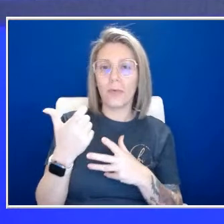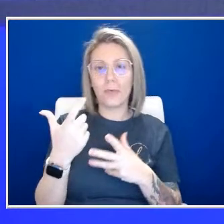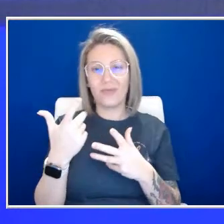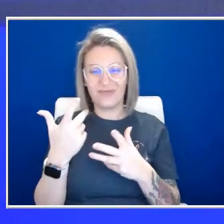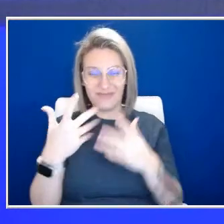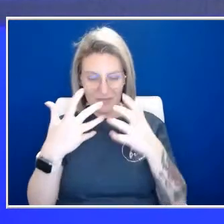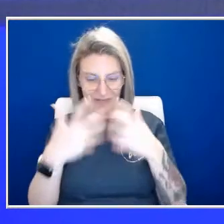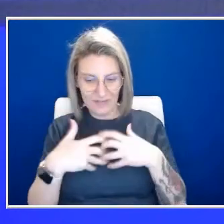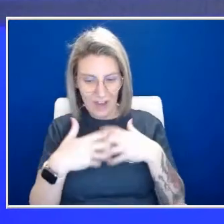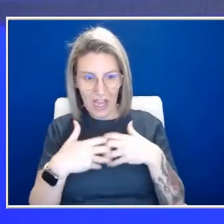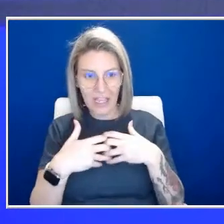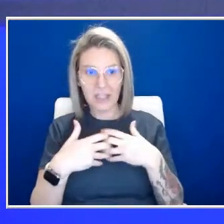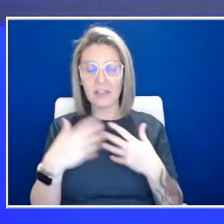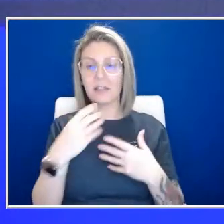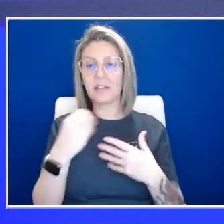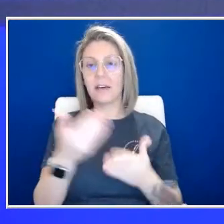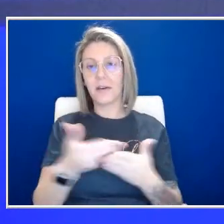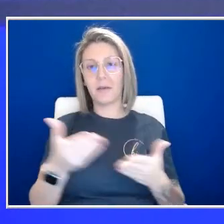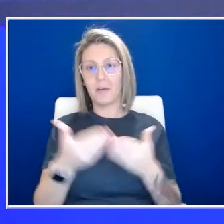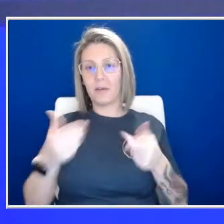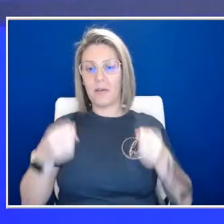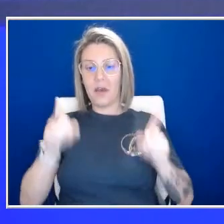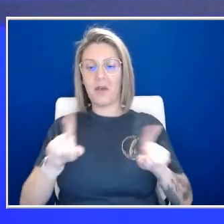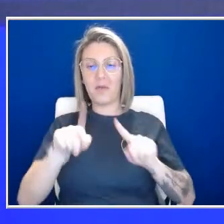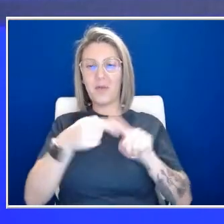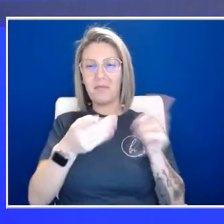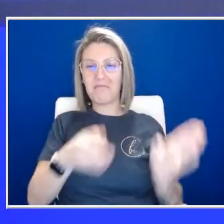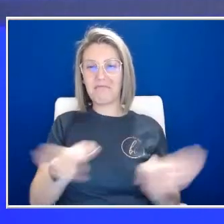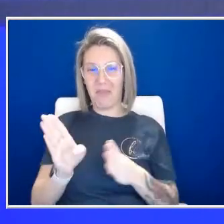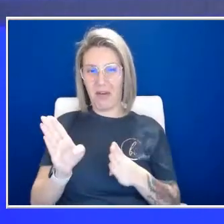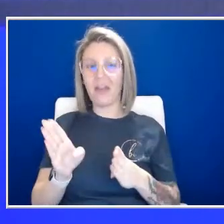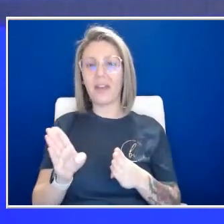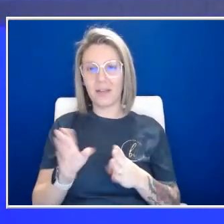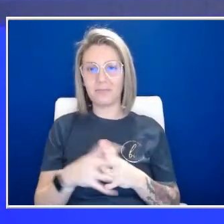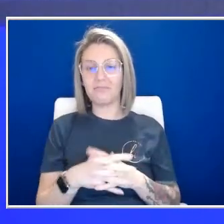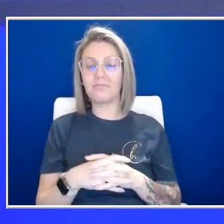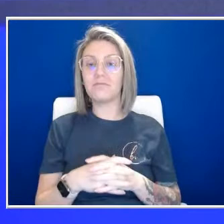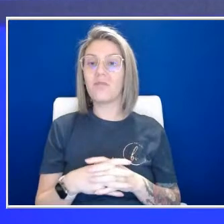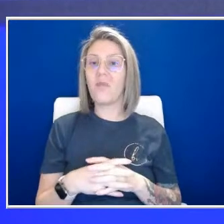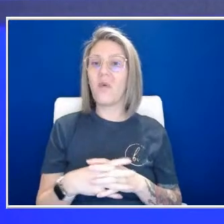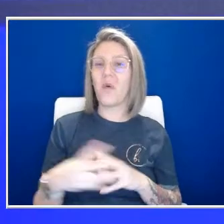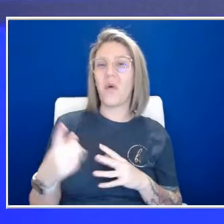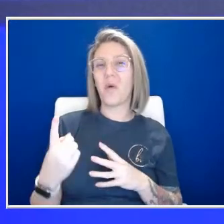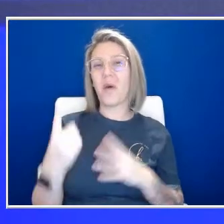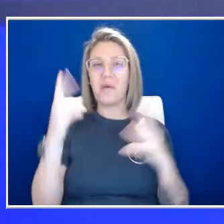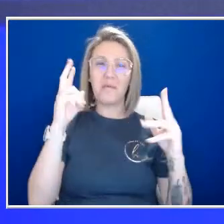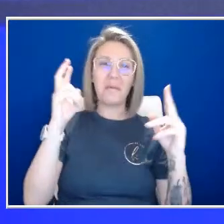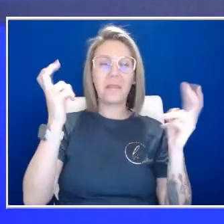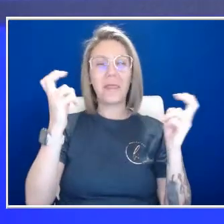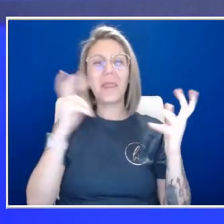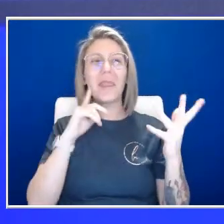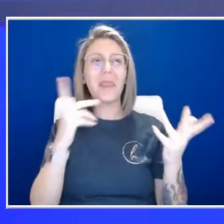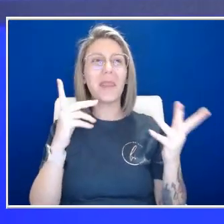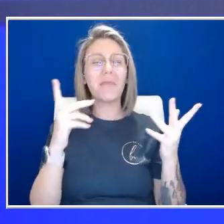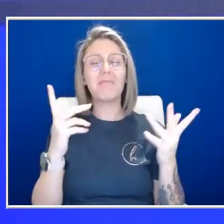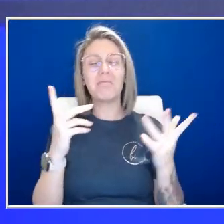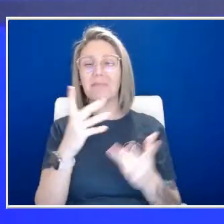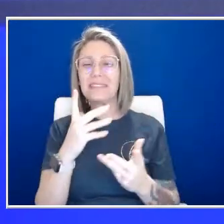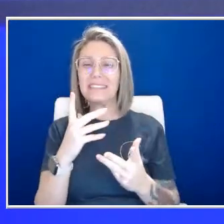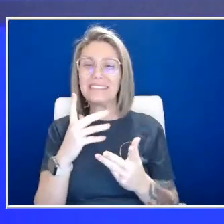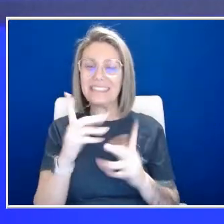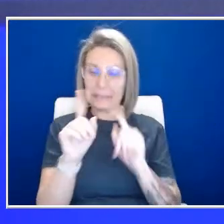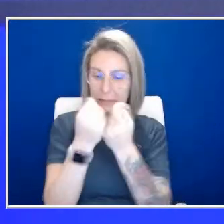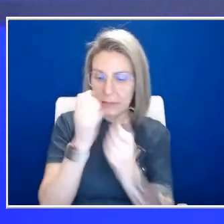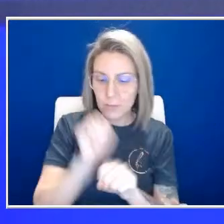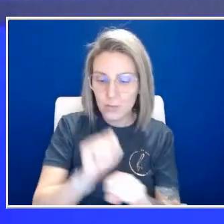on the planning side. And so I think one of the themes for today is kind of teamwork, whether it's going from the dentist to the head and neck